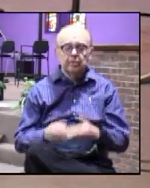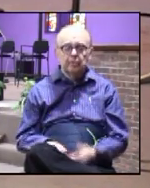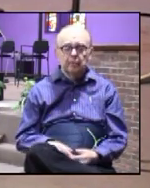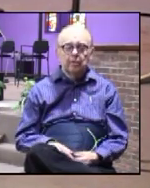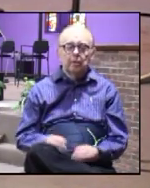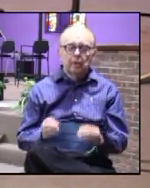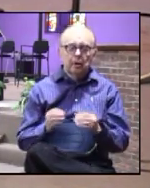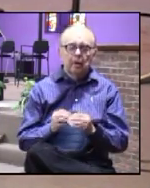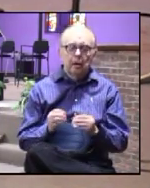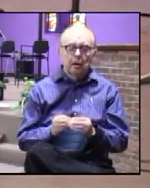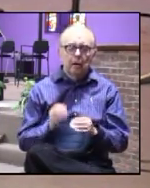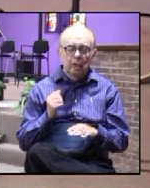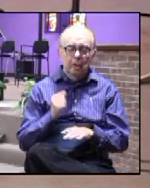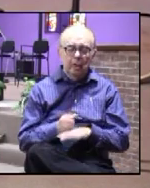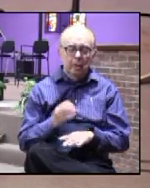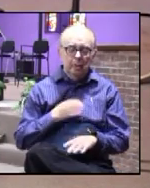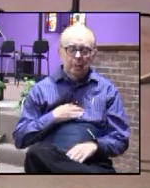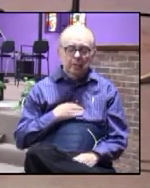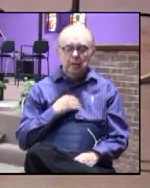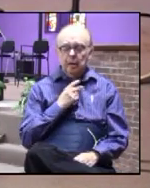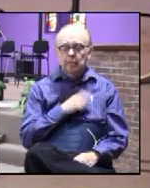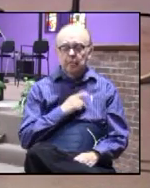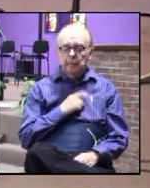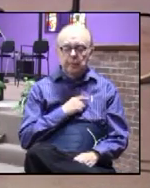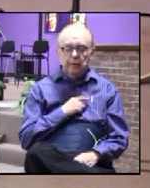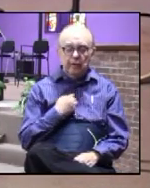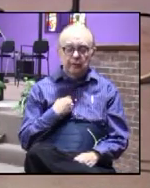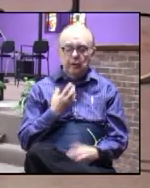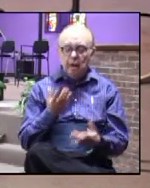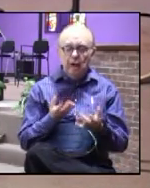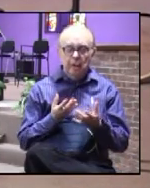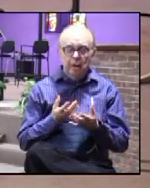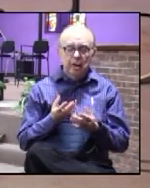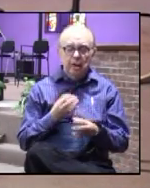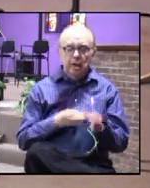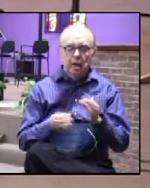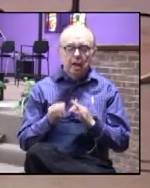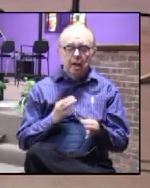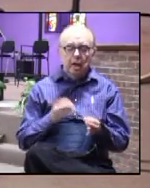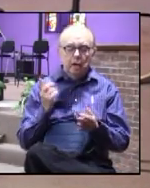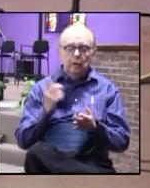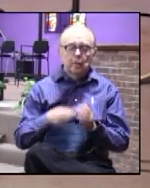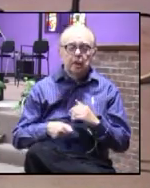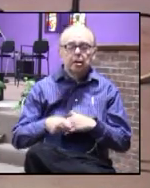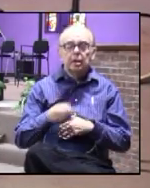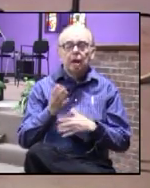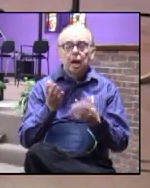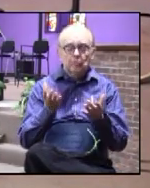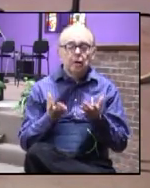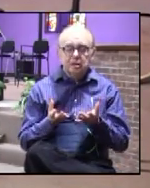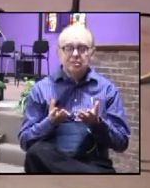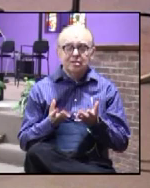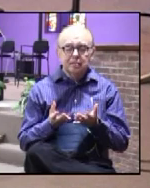It's more based on my personal taste of what I want rather than what it is that God desires.